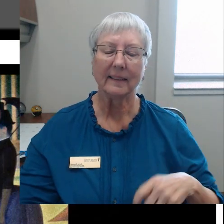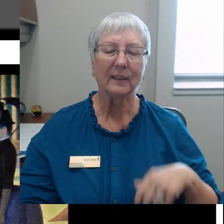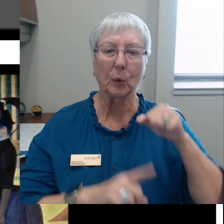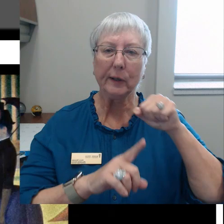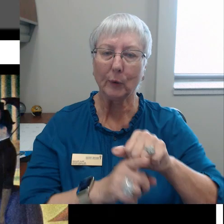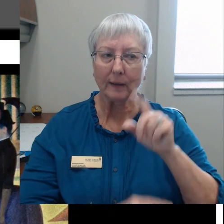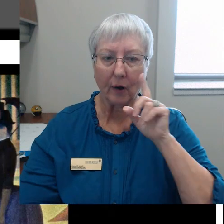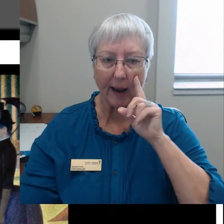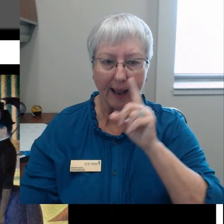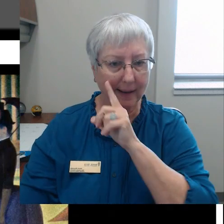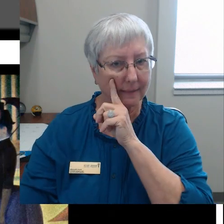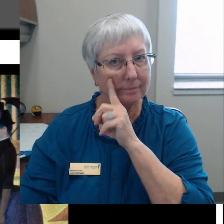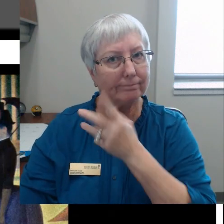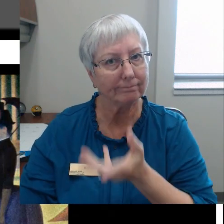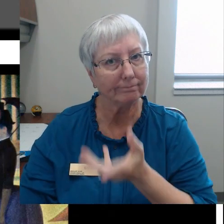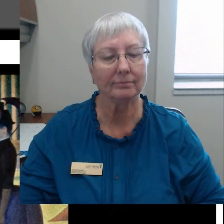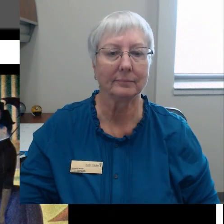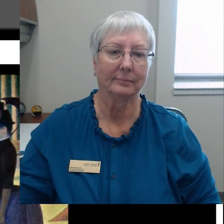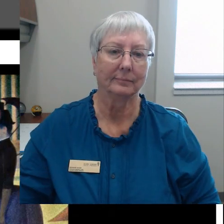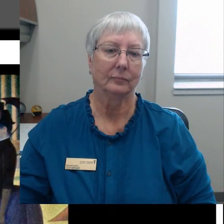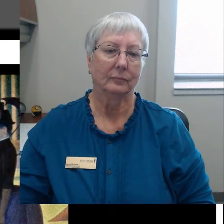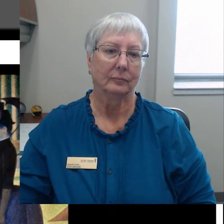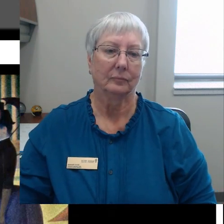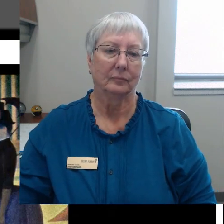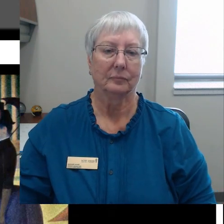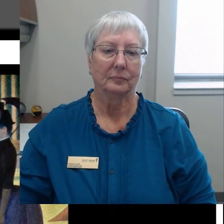became a texture read as a continuous tone of color.